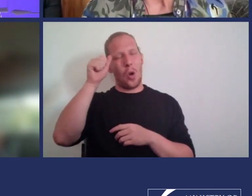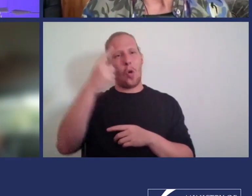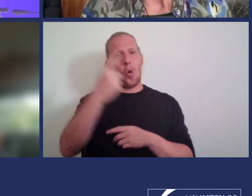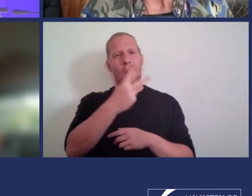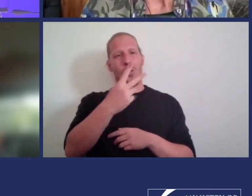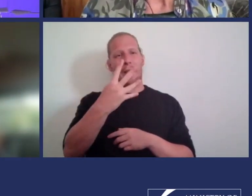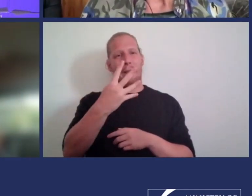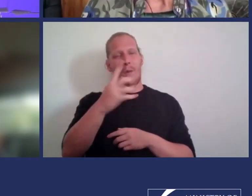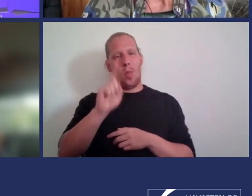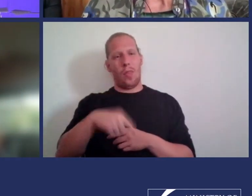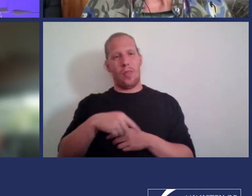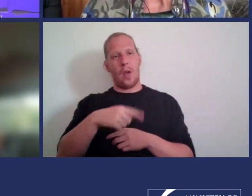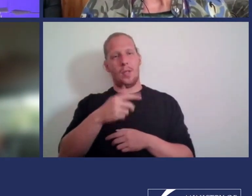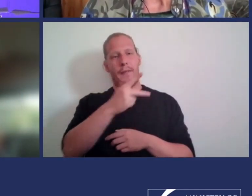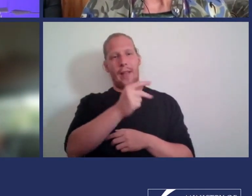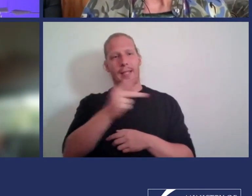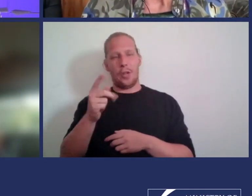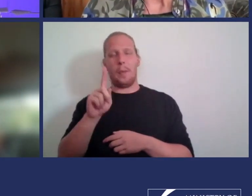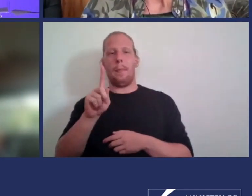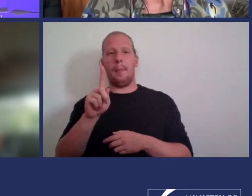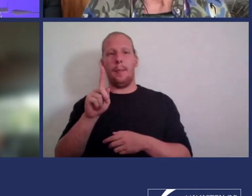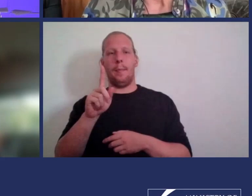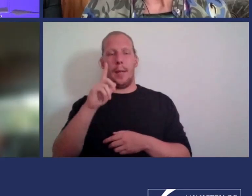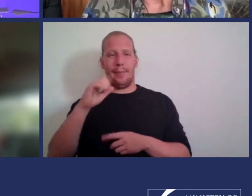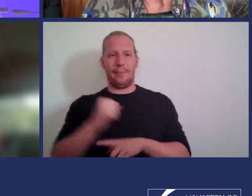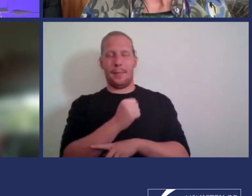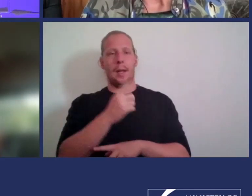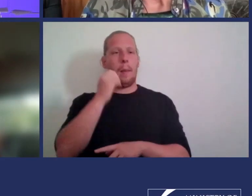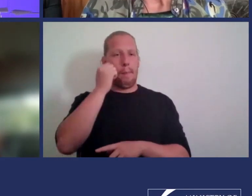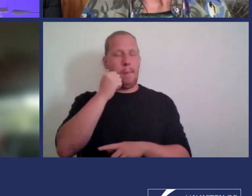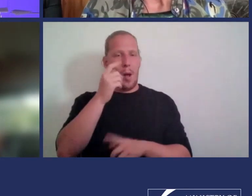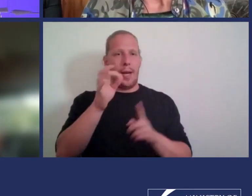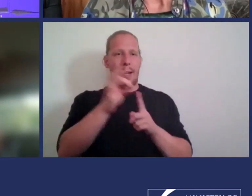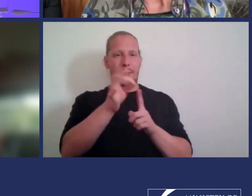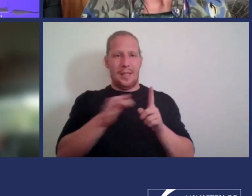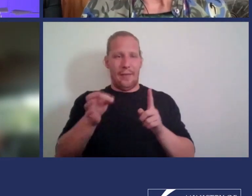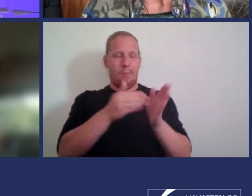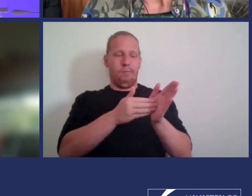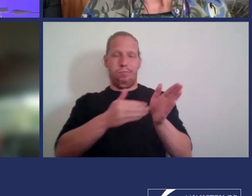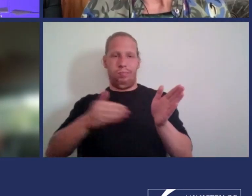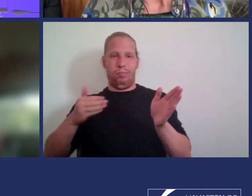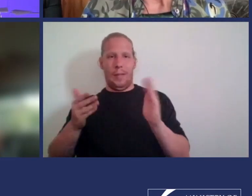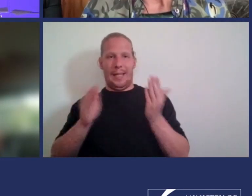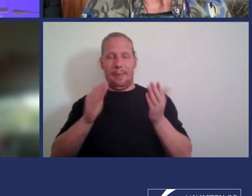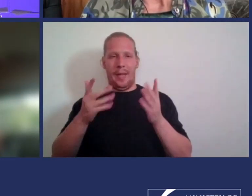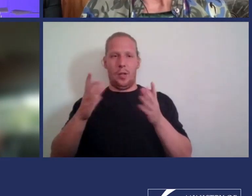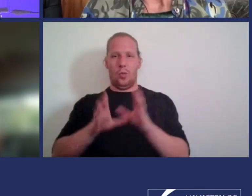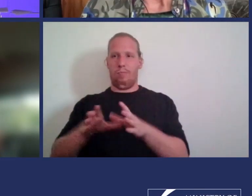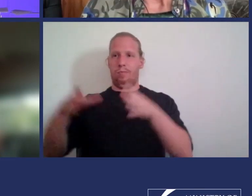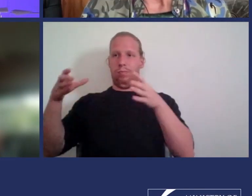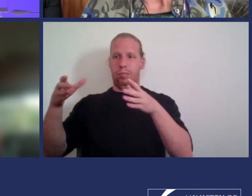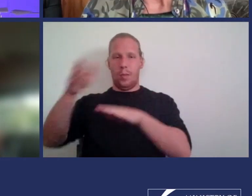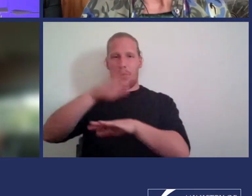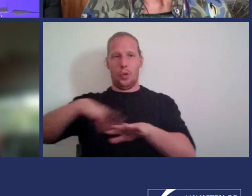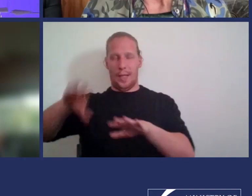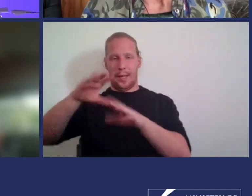vaccinations, but unfortunately Māori and Pacifica are lagging behind the general population. So, we've got a